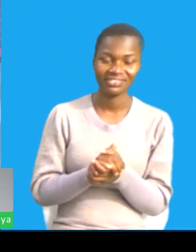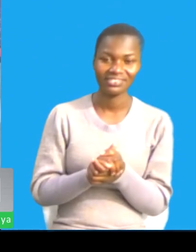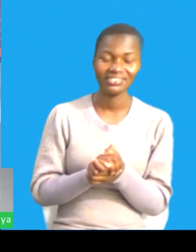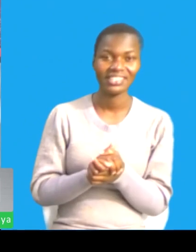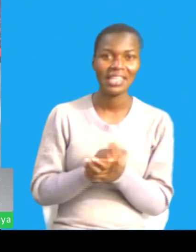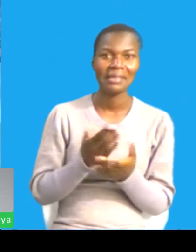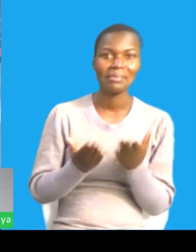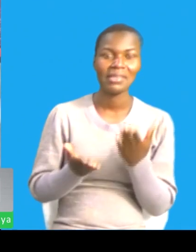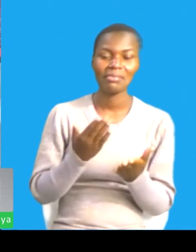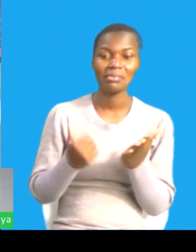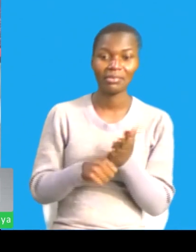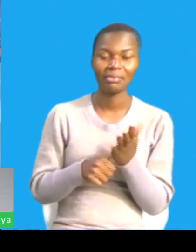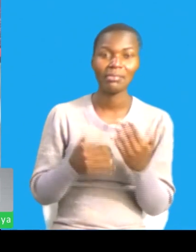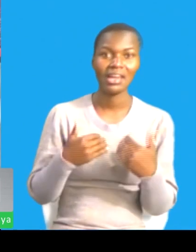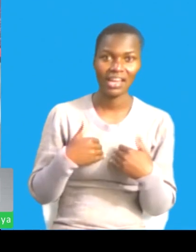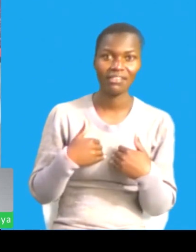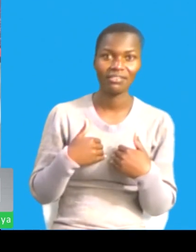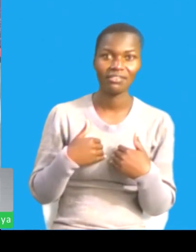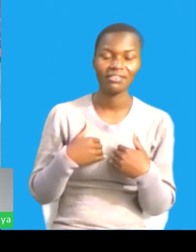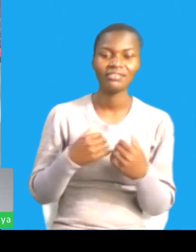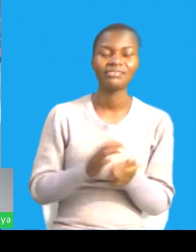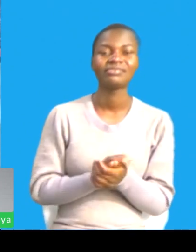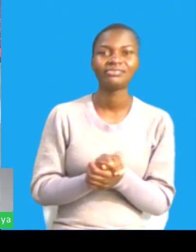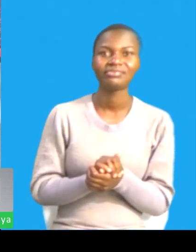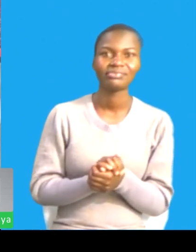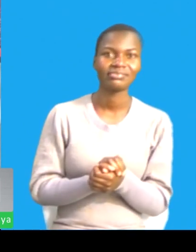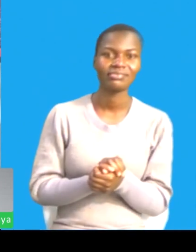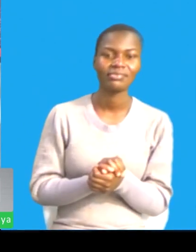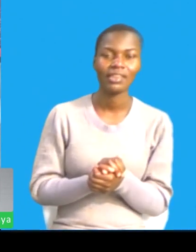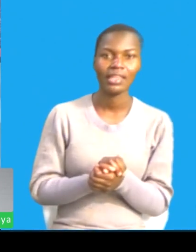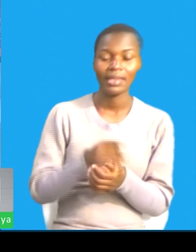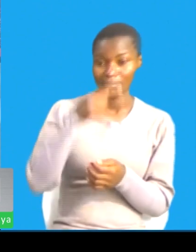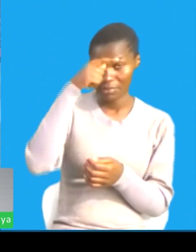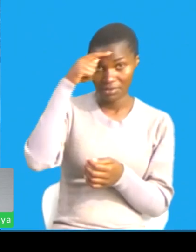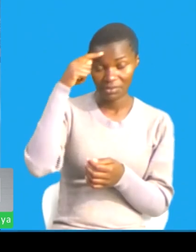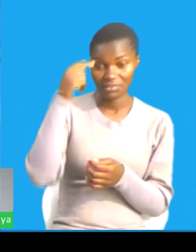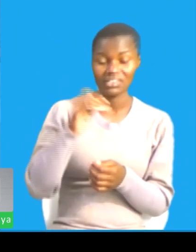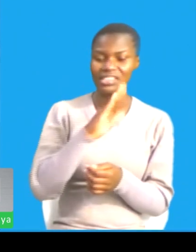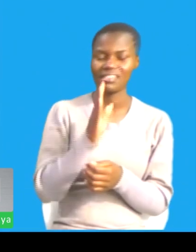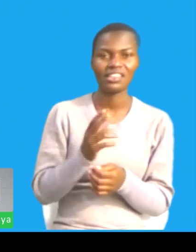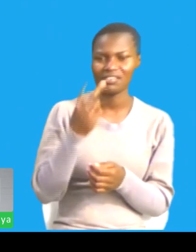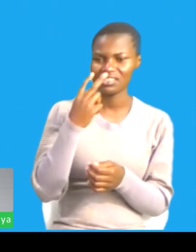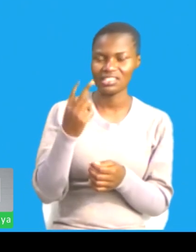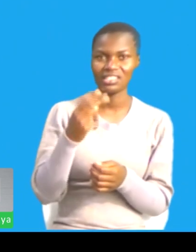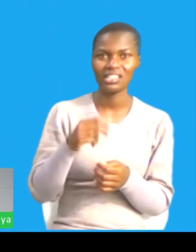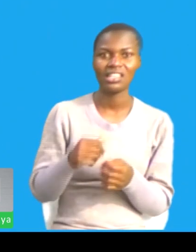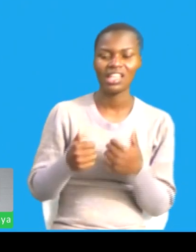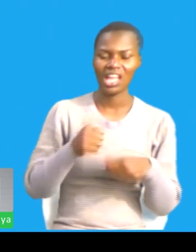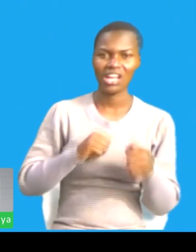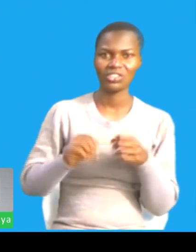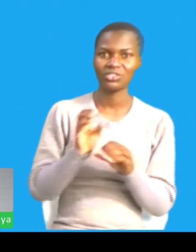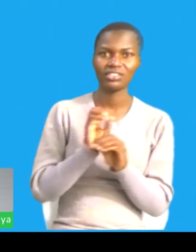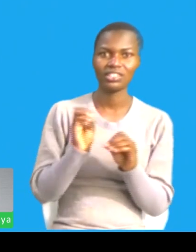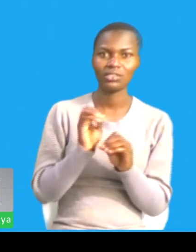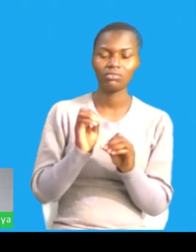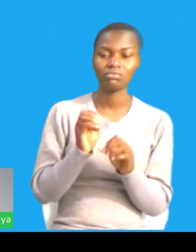Labda iko na shida kama expire italeta tabu. Because we've not seen those kinds of reactions. So tunataka madaktari. Yes.